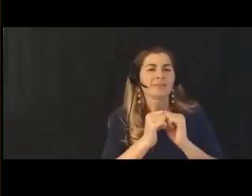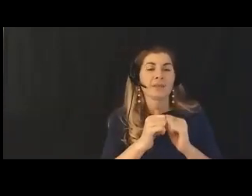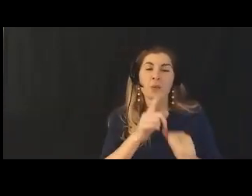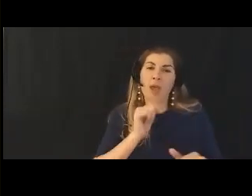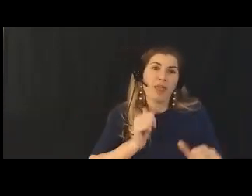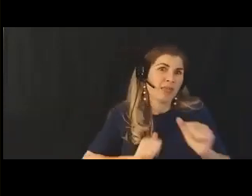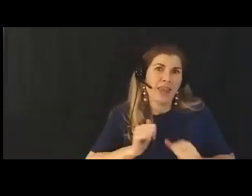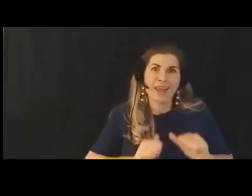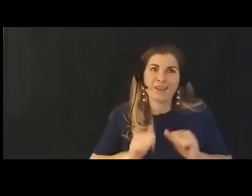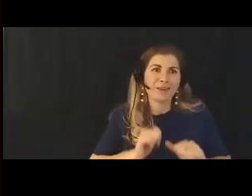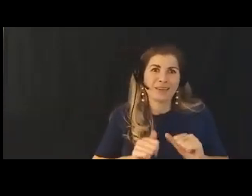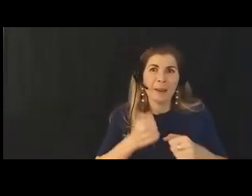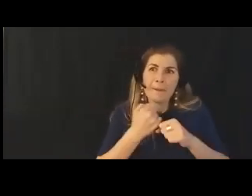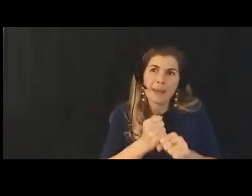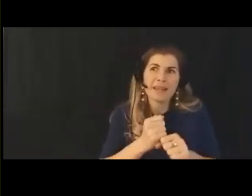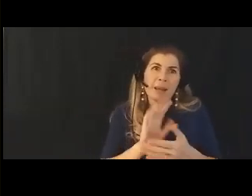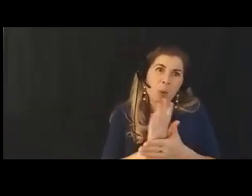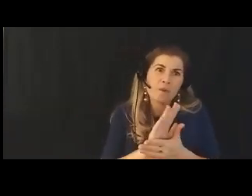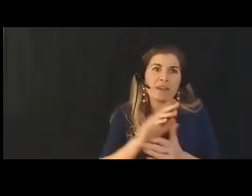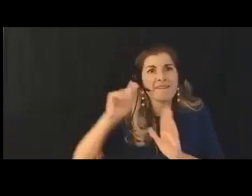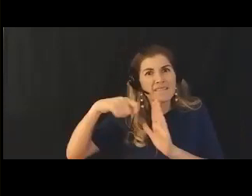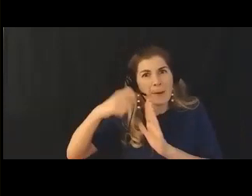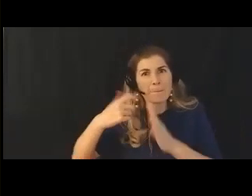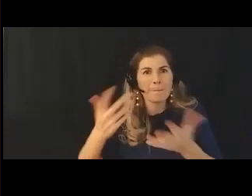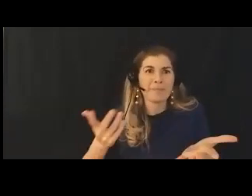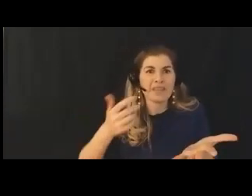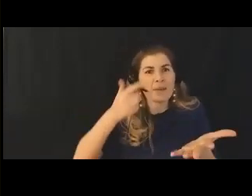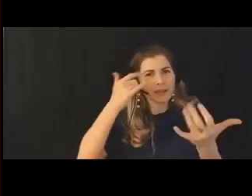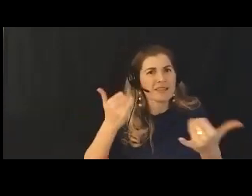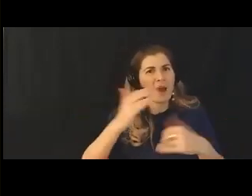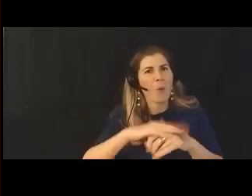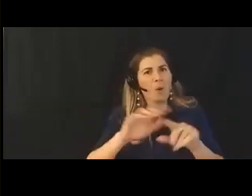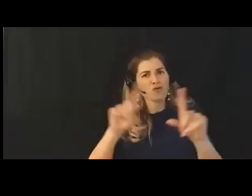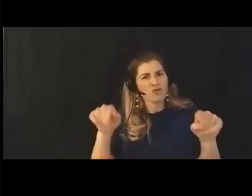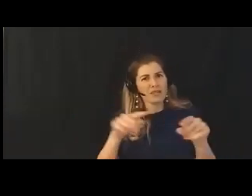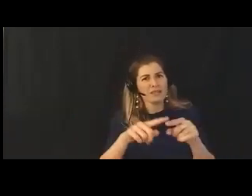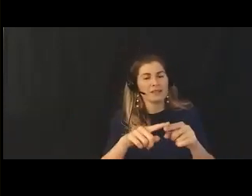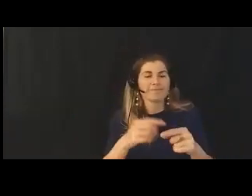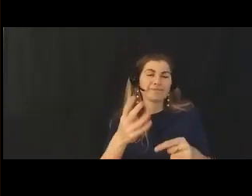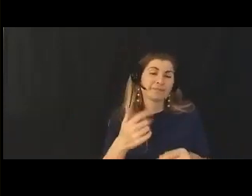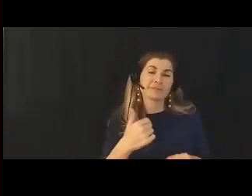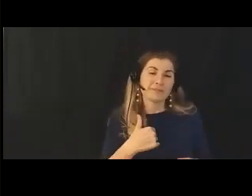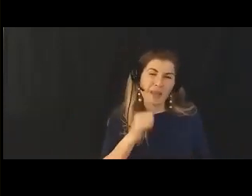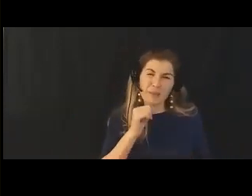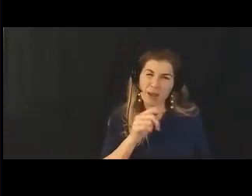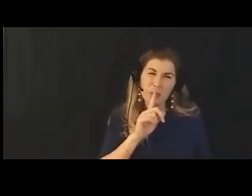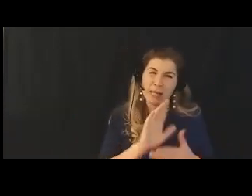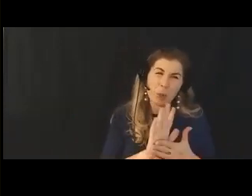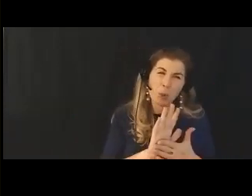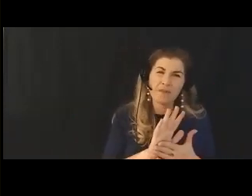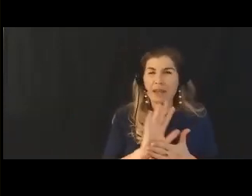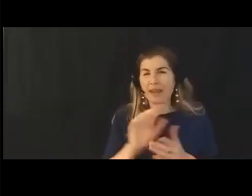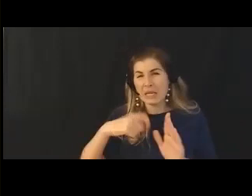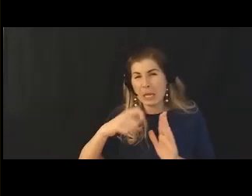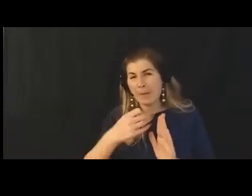turning into movie and film now because we are on these screens. So I'm not a movie or film expert by any